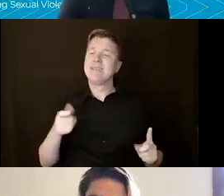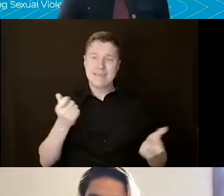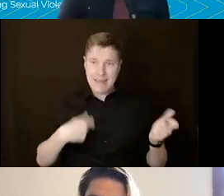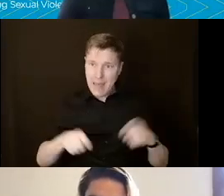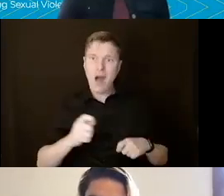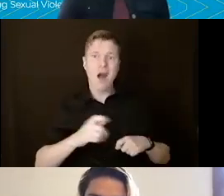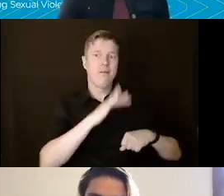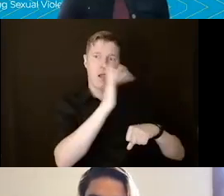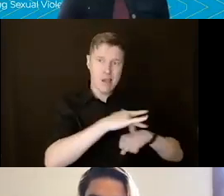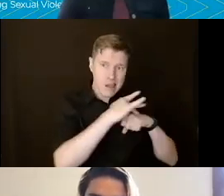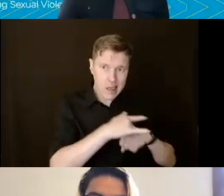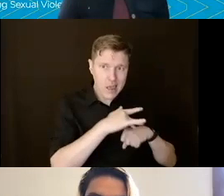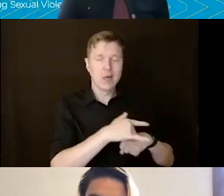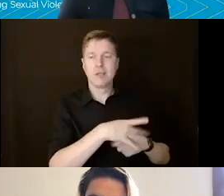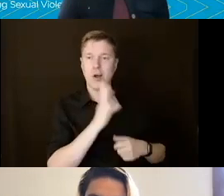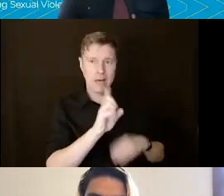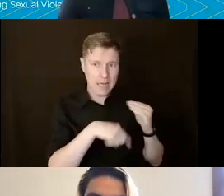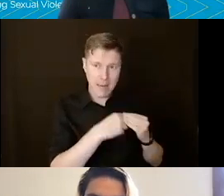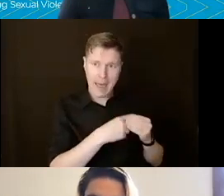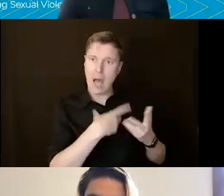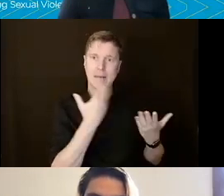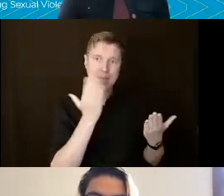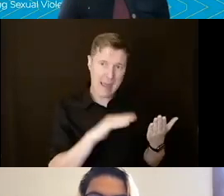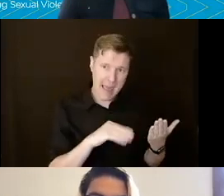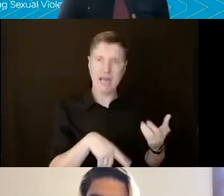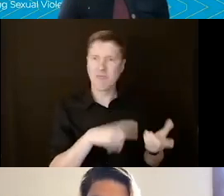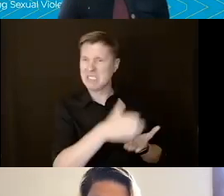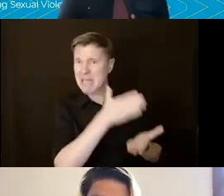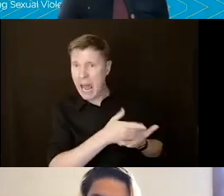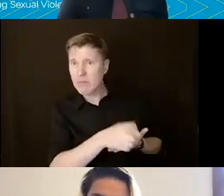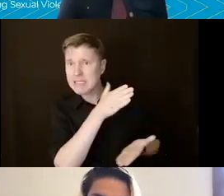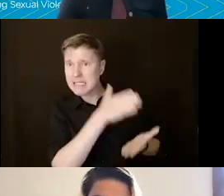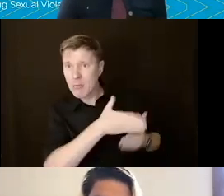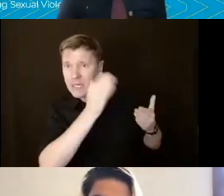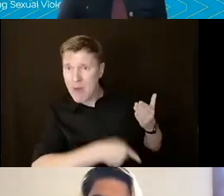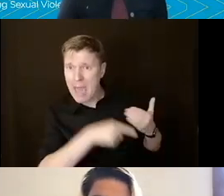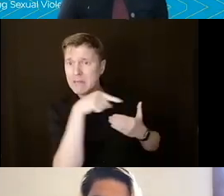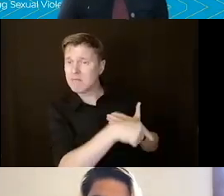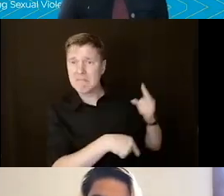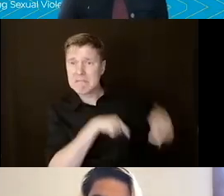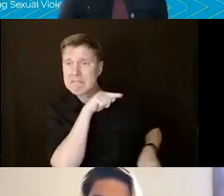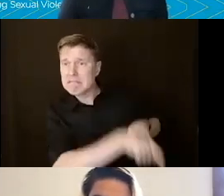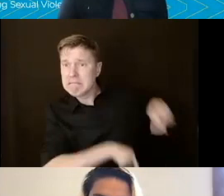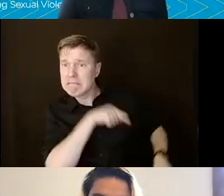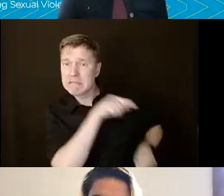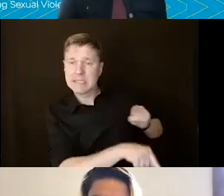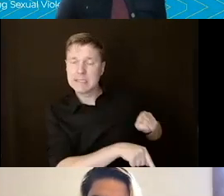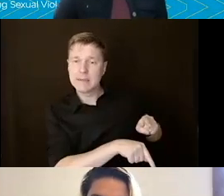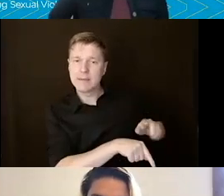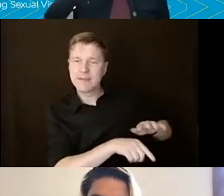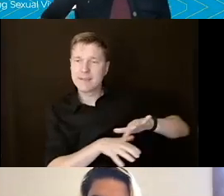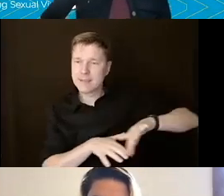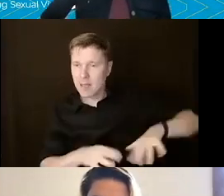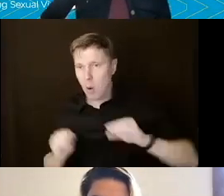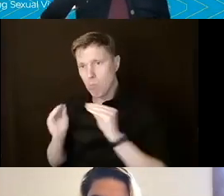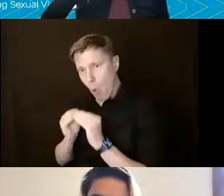stopping bad and talking in ways that are like, stop the bad in this terrible thing, to a space